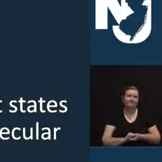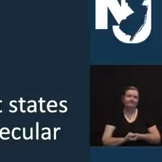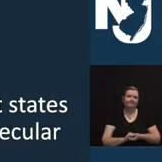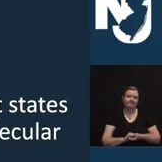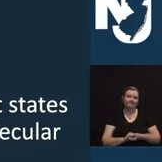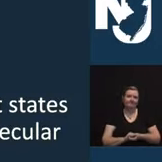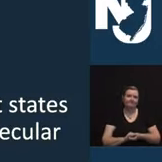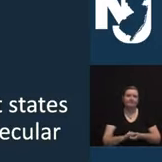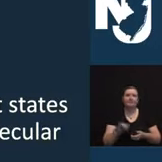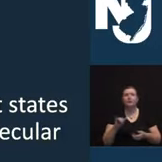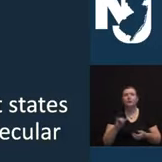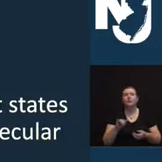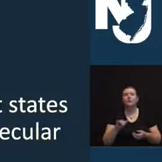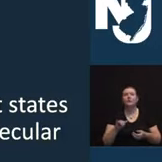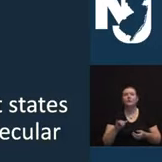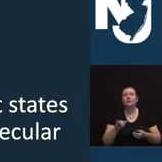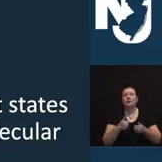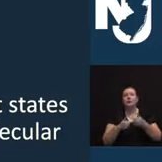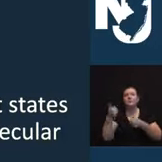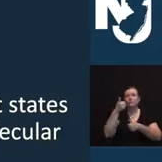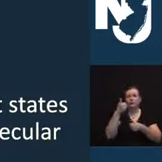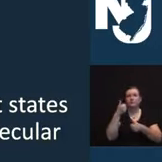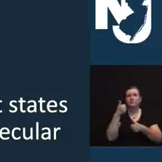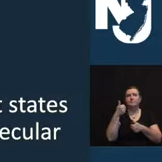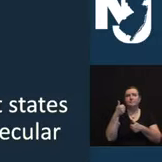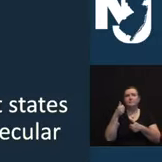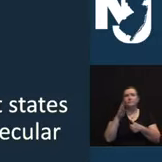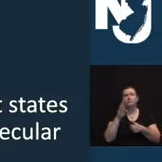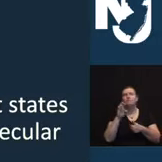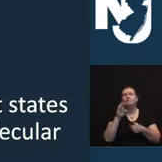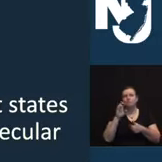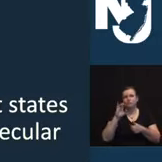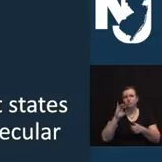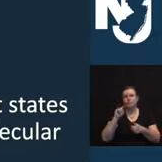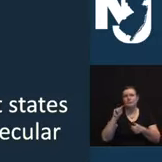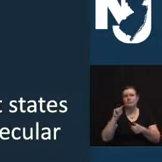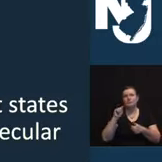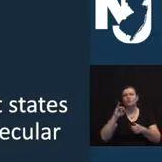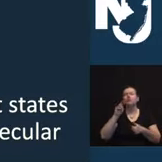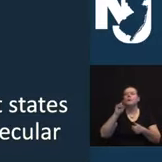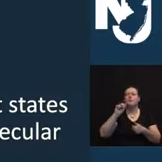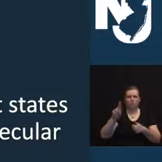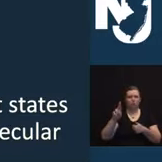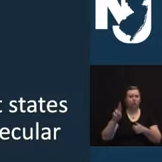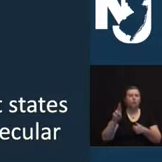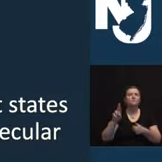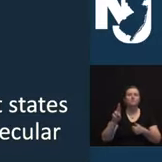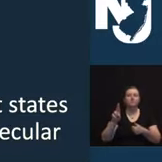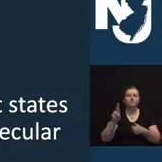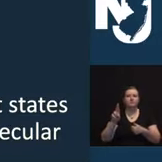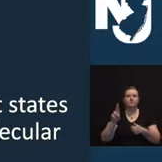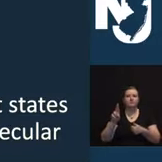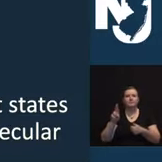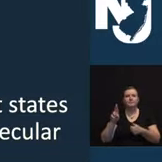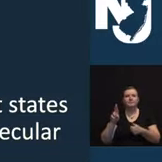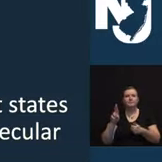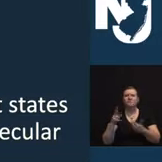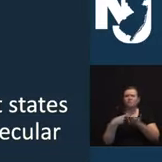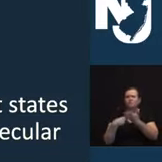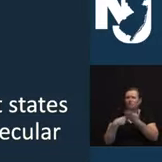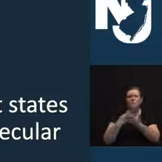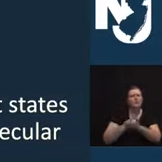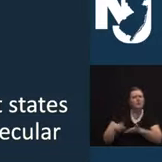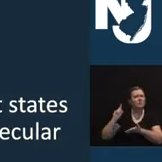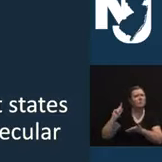Admiral Brett Giroir, who I spoke with again, or exchanged notes with again late last week, and their teams for keeping New